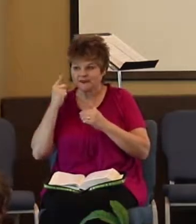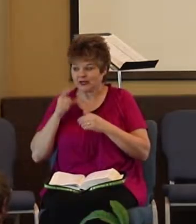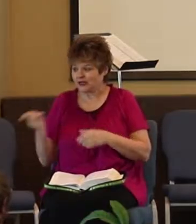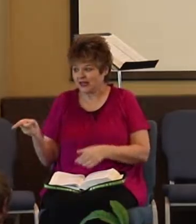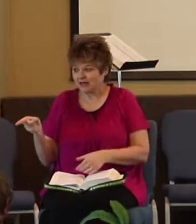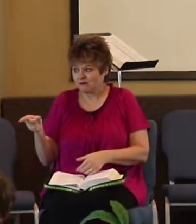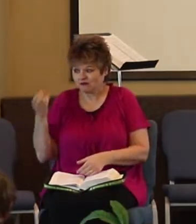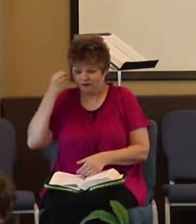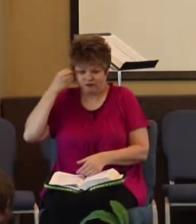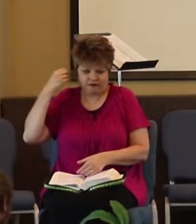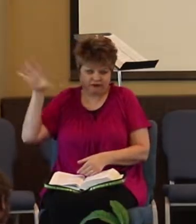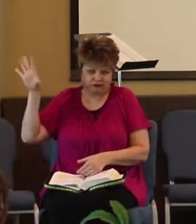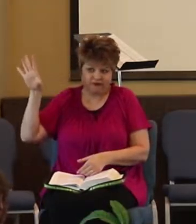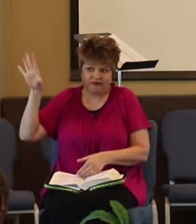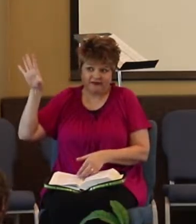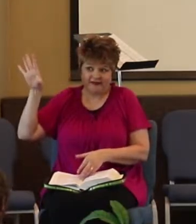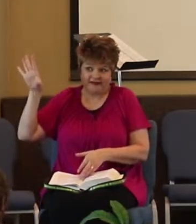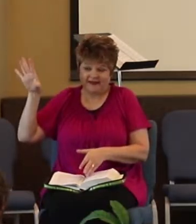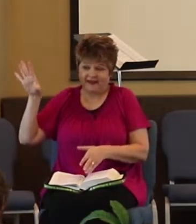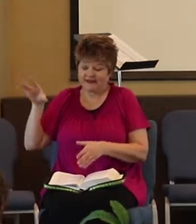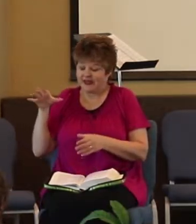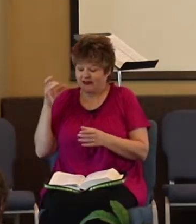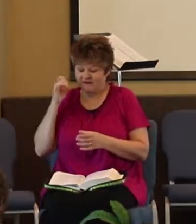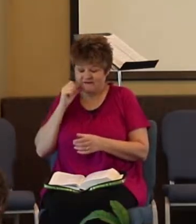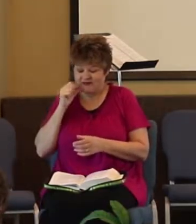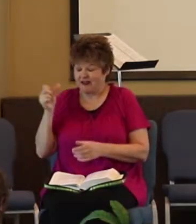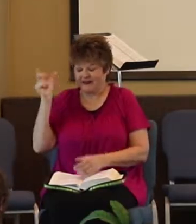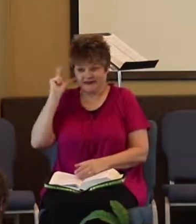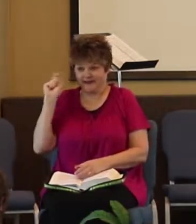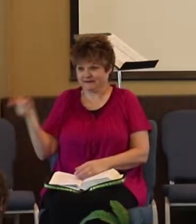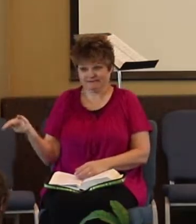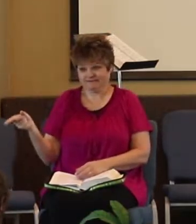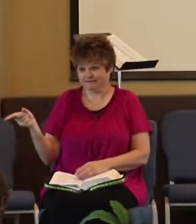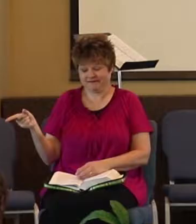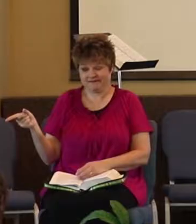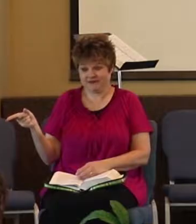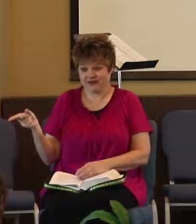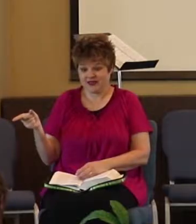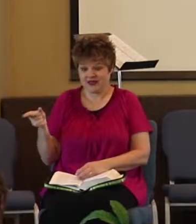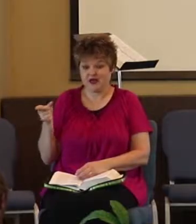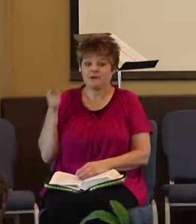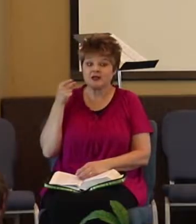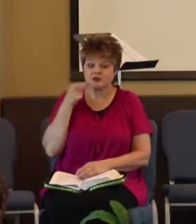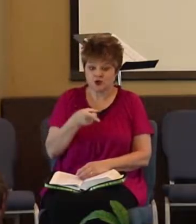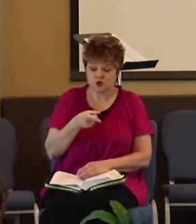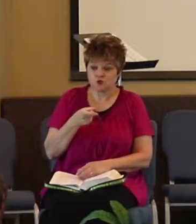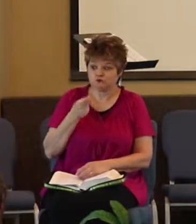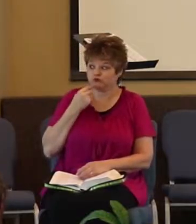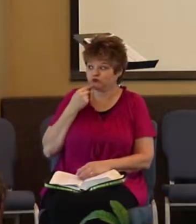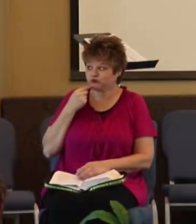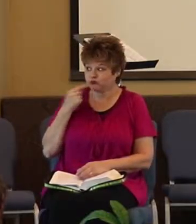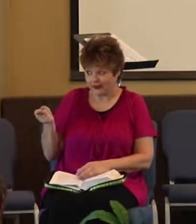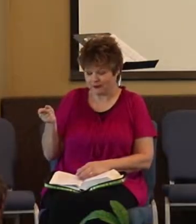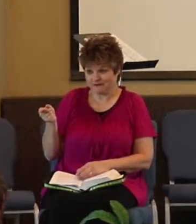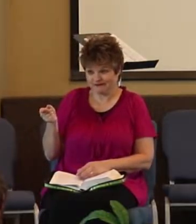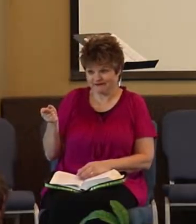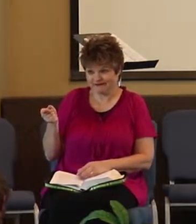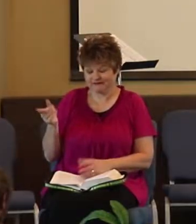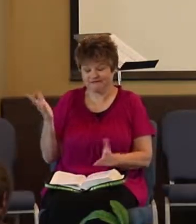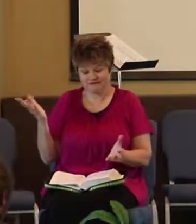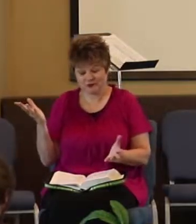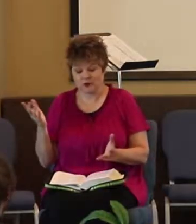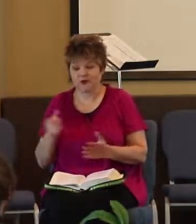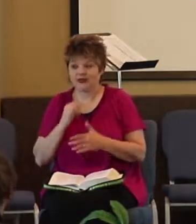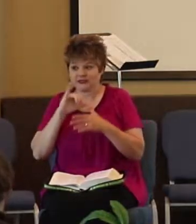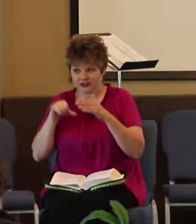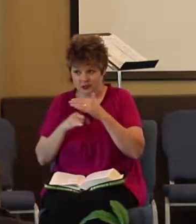care. They're not going to listen. But you're going to tell them anyway. And so Jeremiah